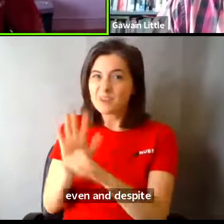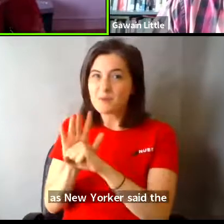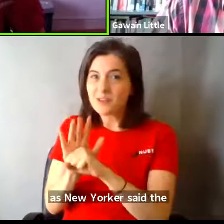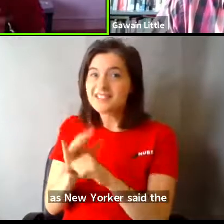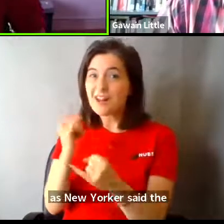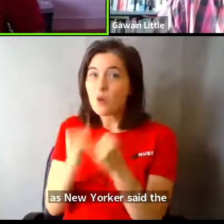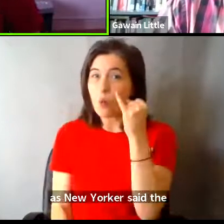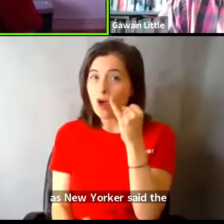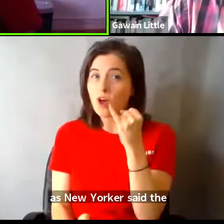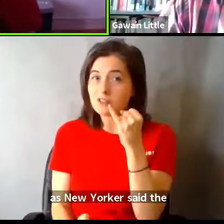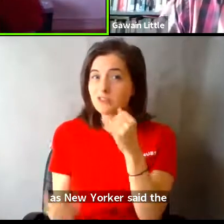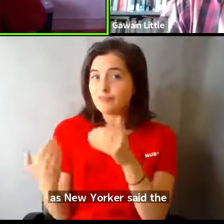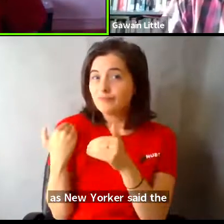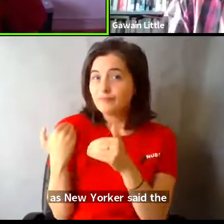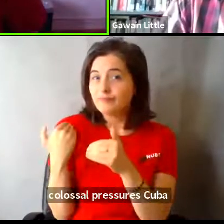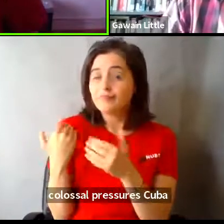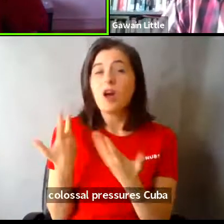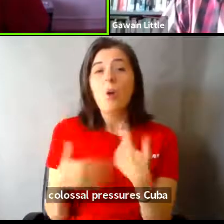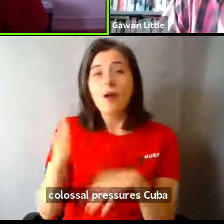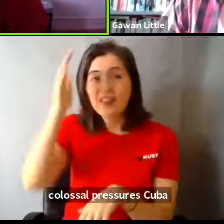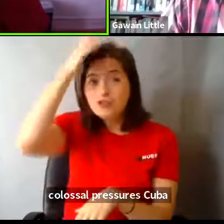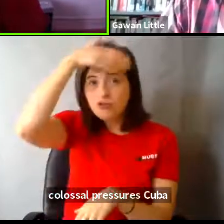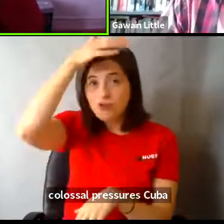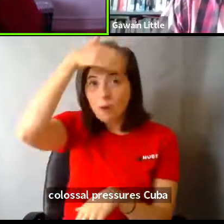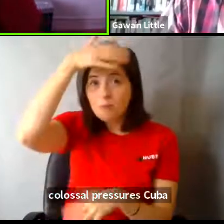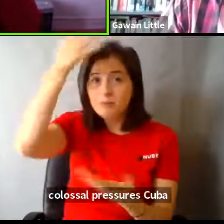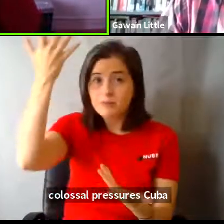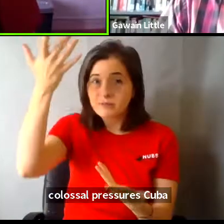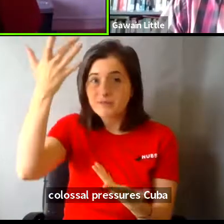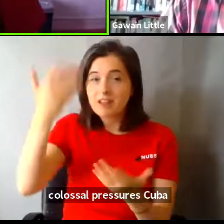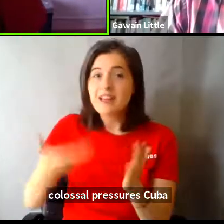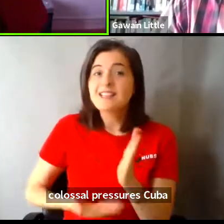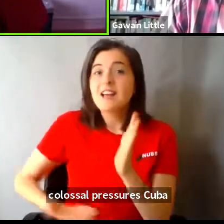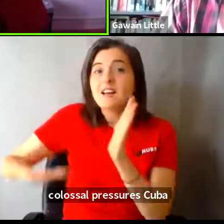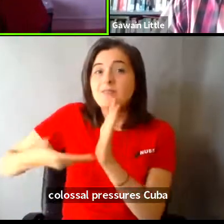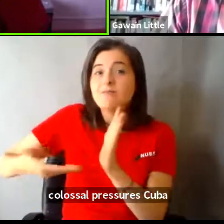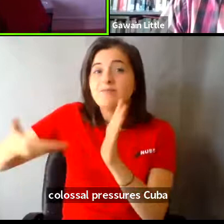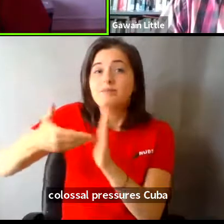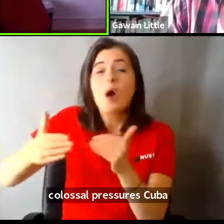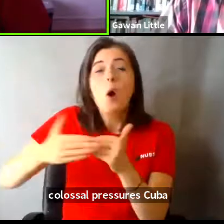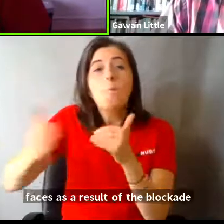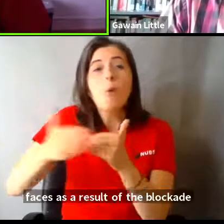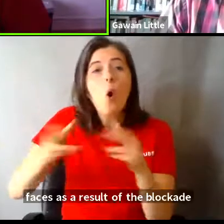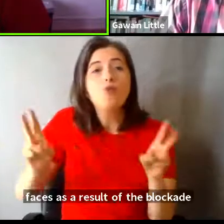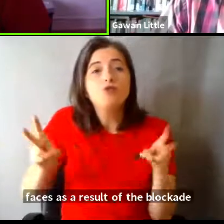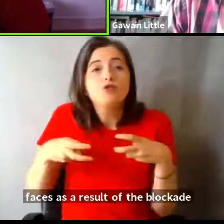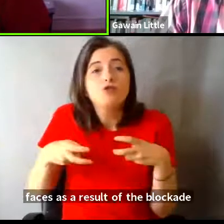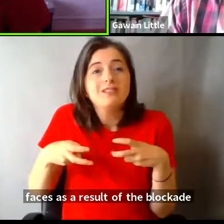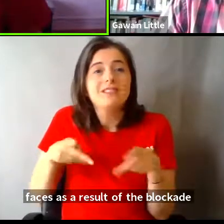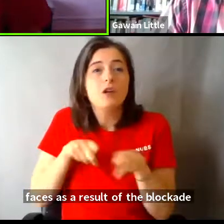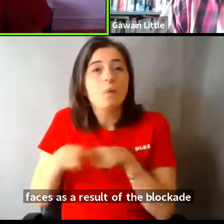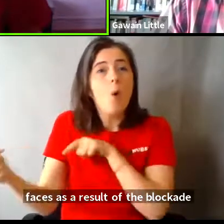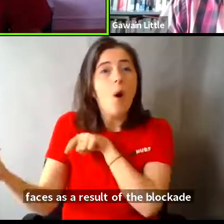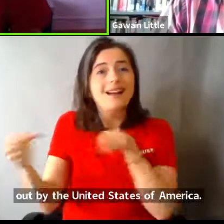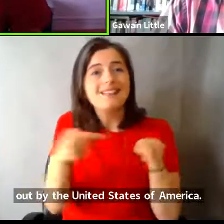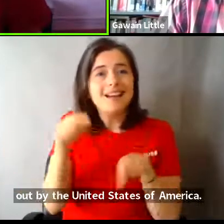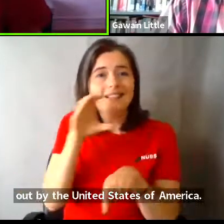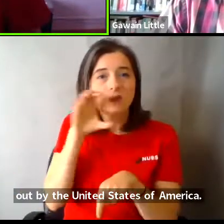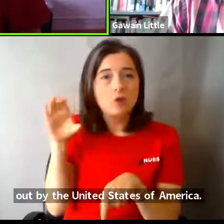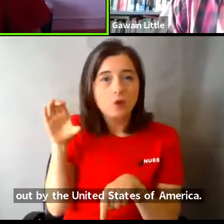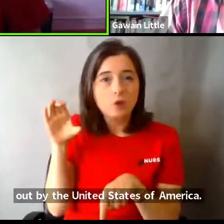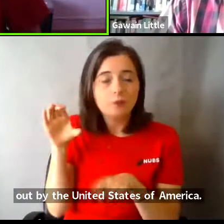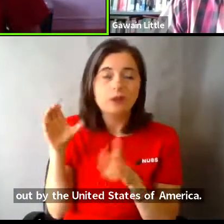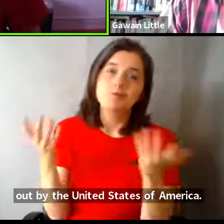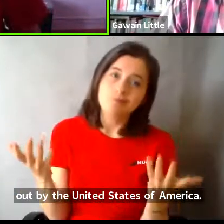in time with President Donald Trump, who has imposed even further restrictions and attacks on Cuba. And two